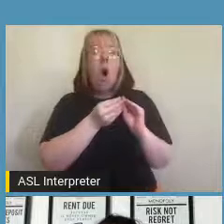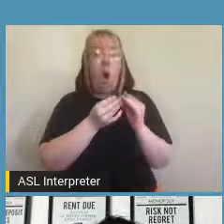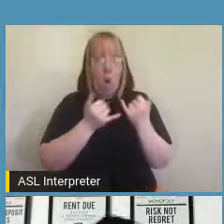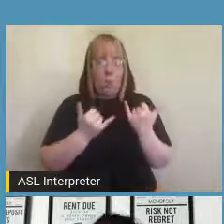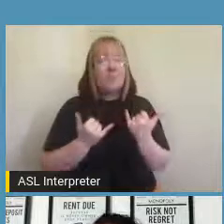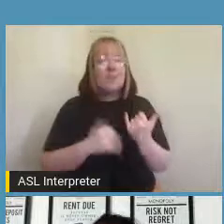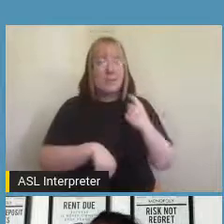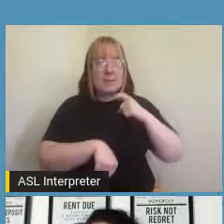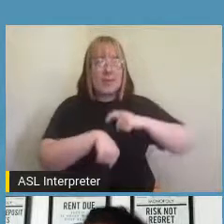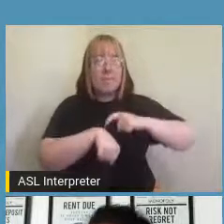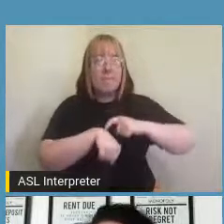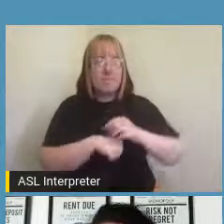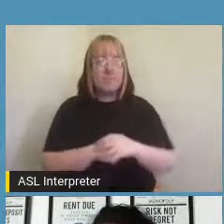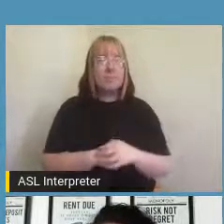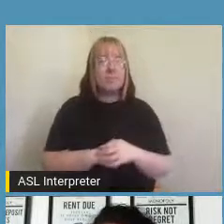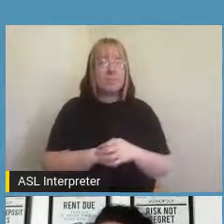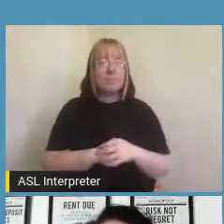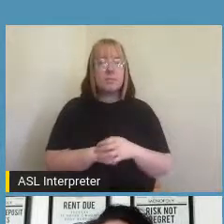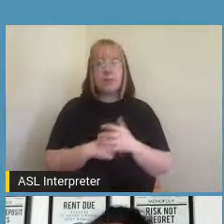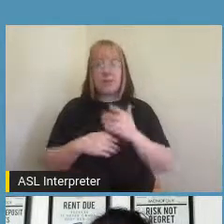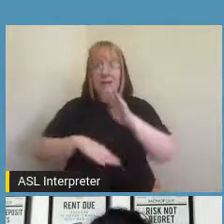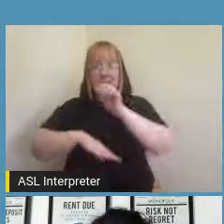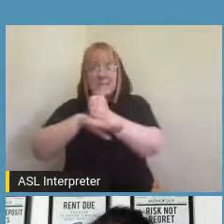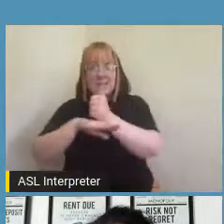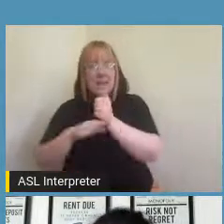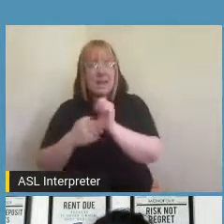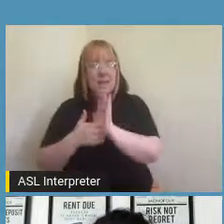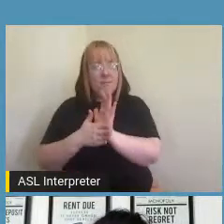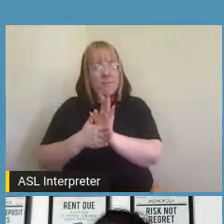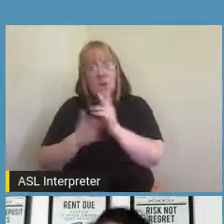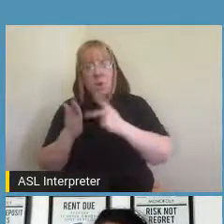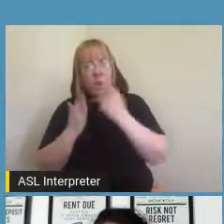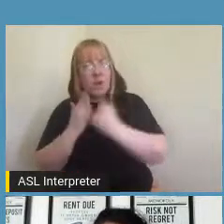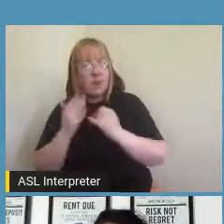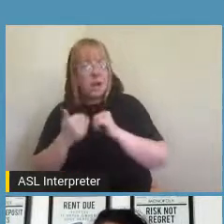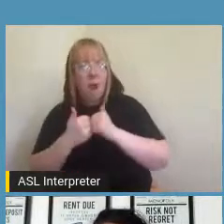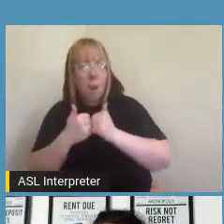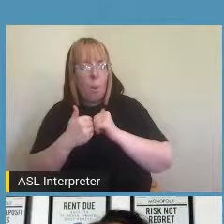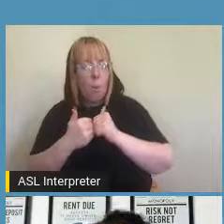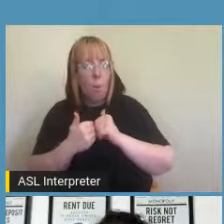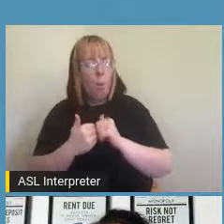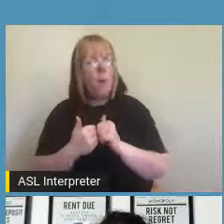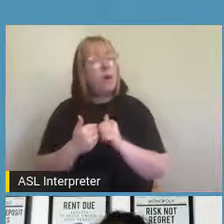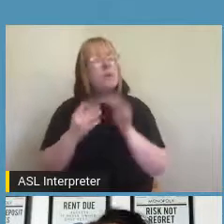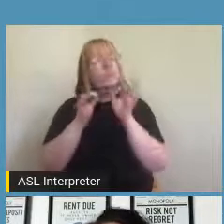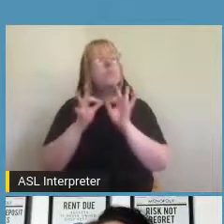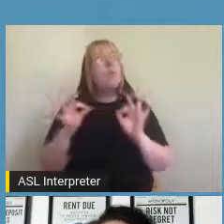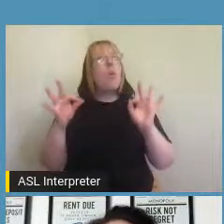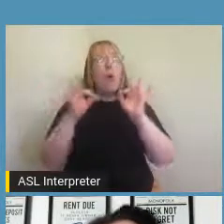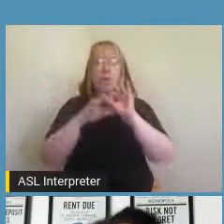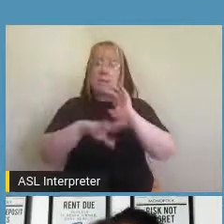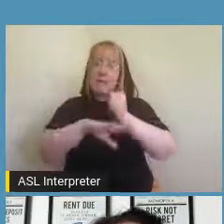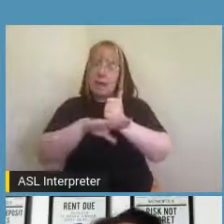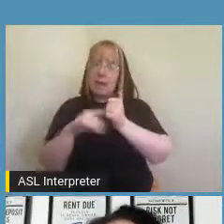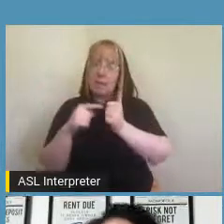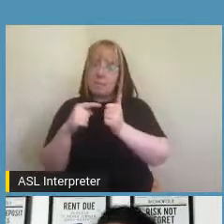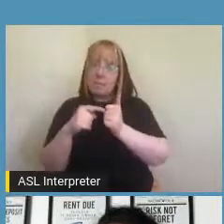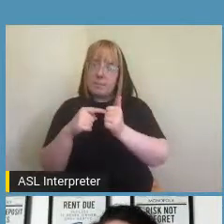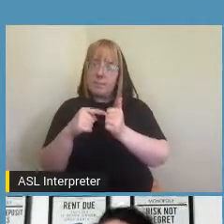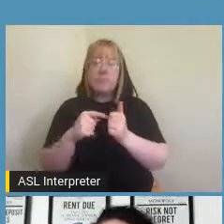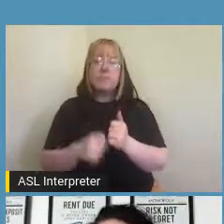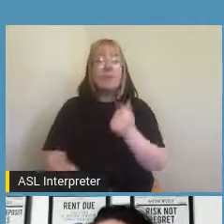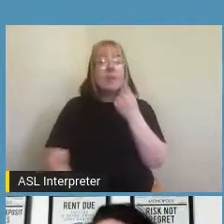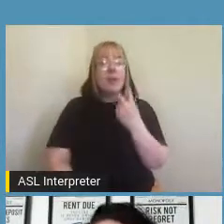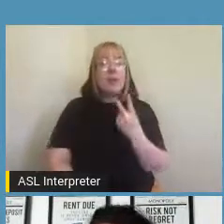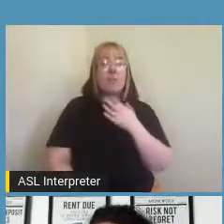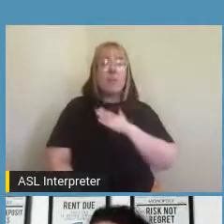up the rest of our video project up for success. So that is in part half of the presentation